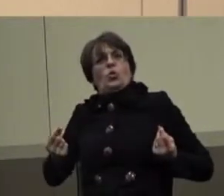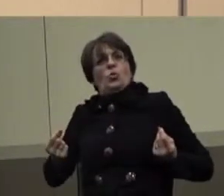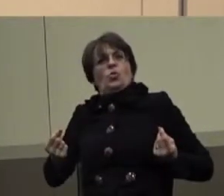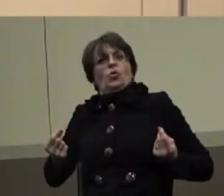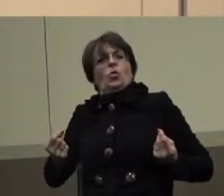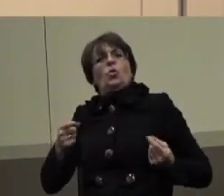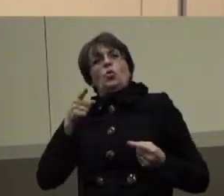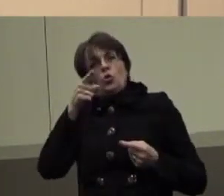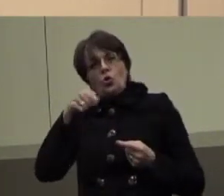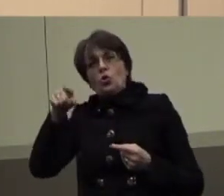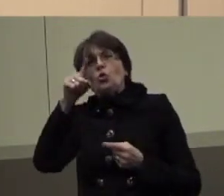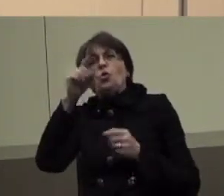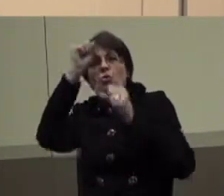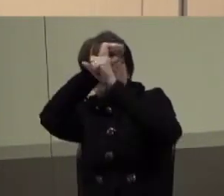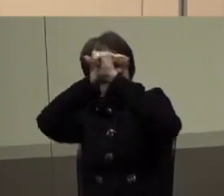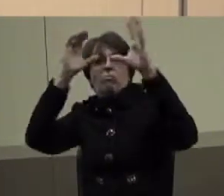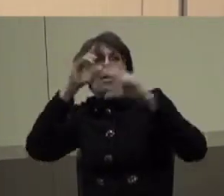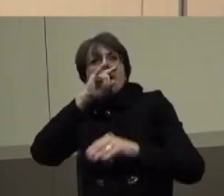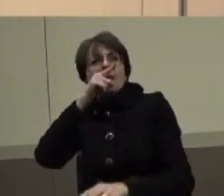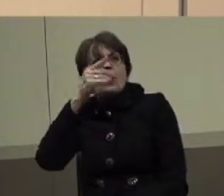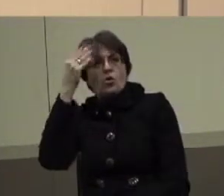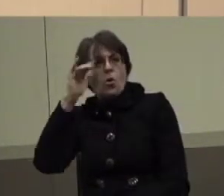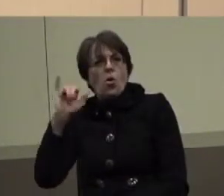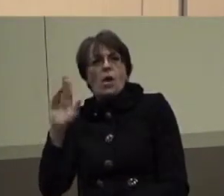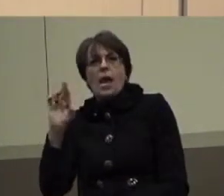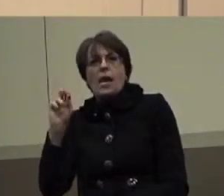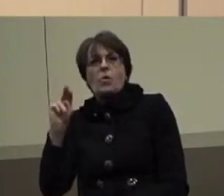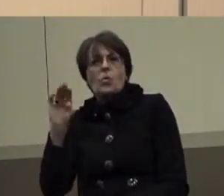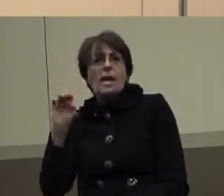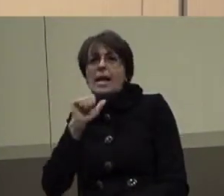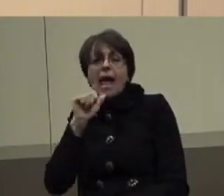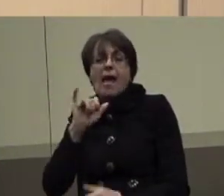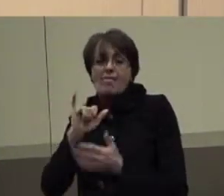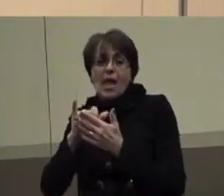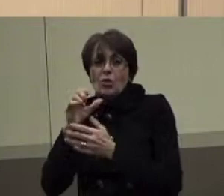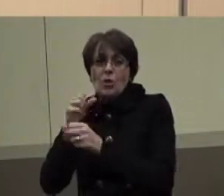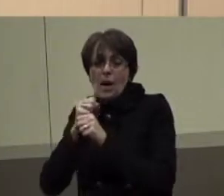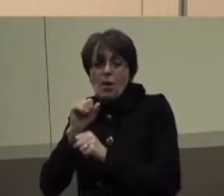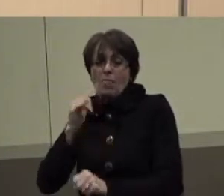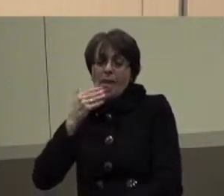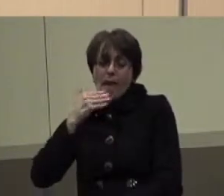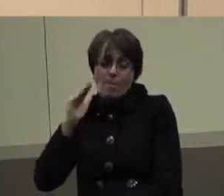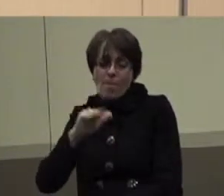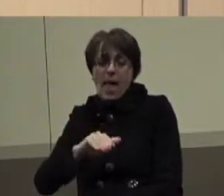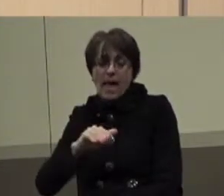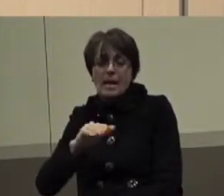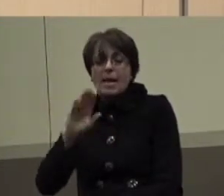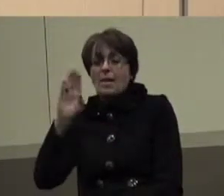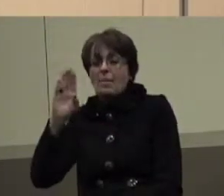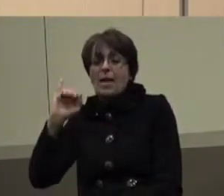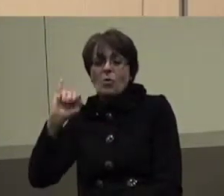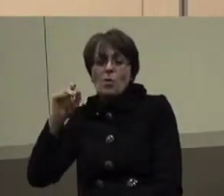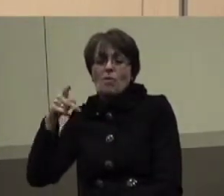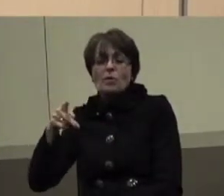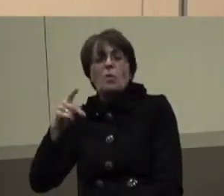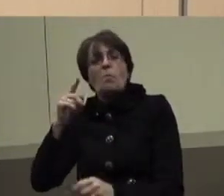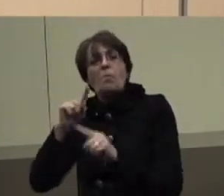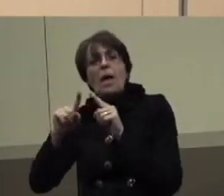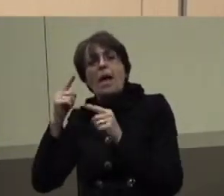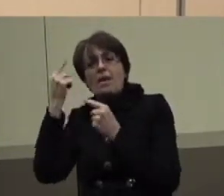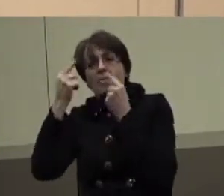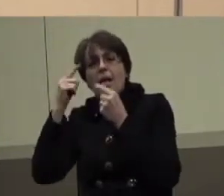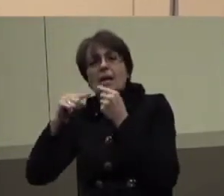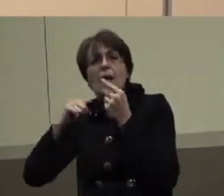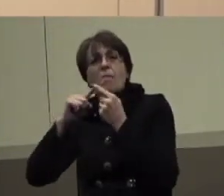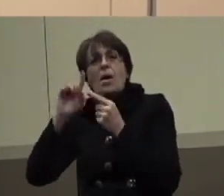you to think about a kid you know, like Renee, not that you inherited that bad of a behavior intervention plan, but think about a behavior